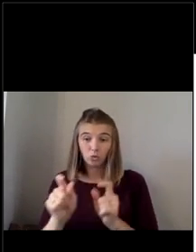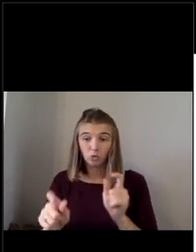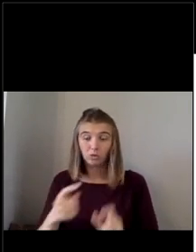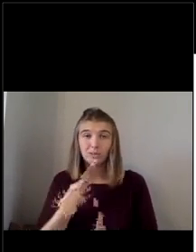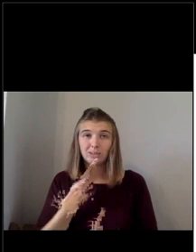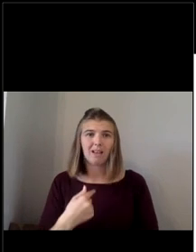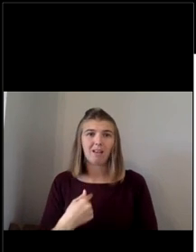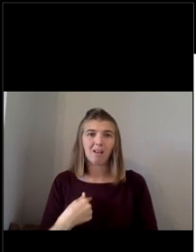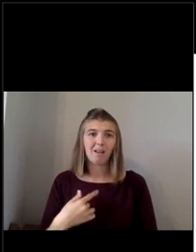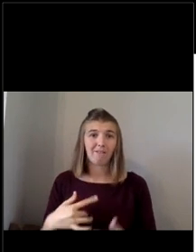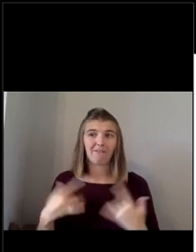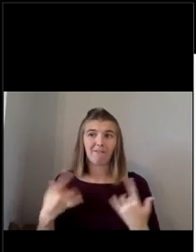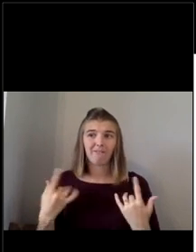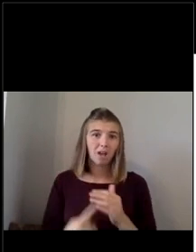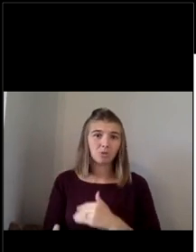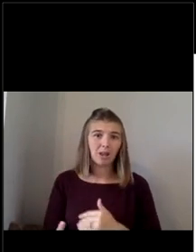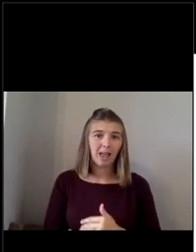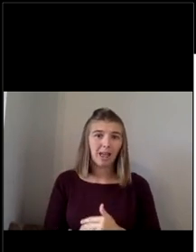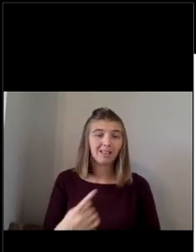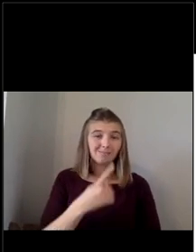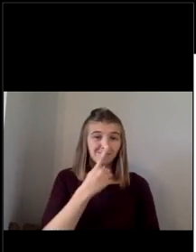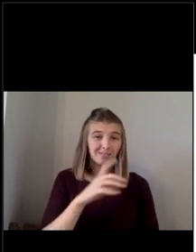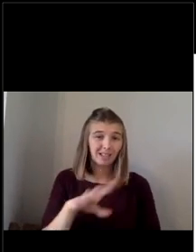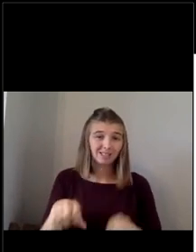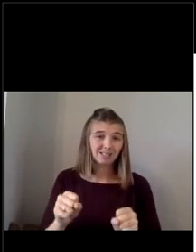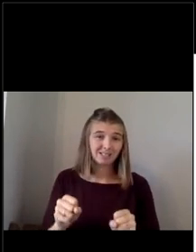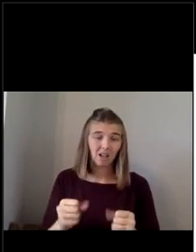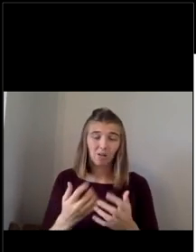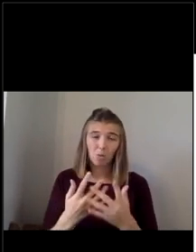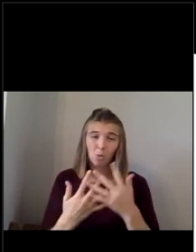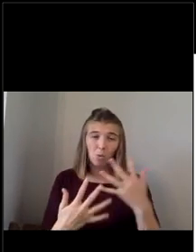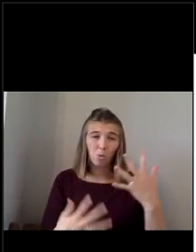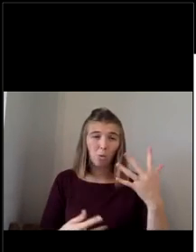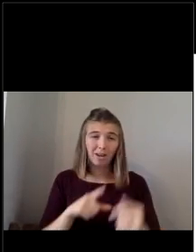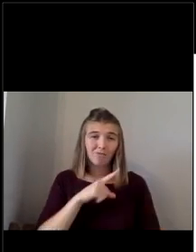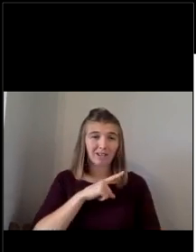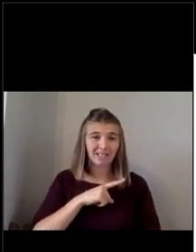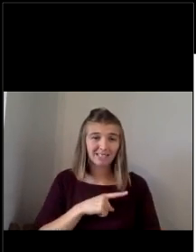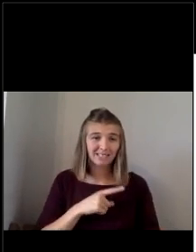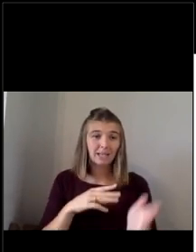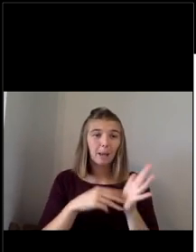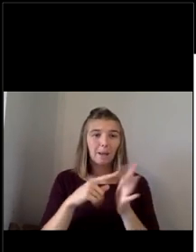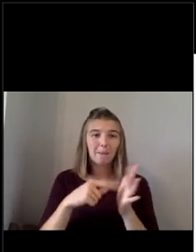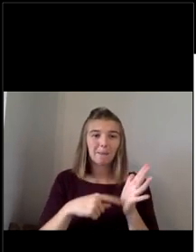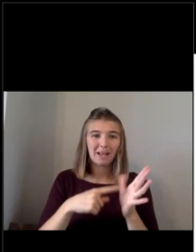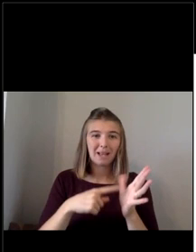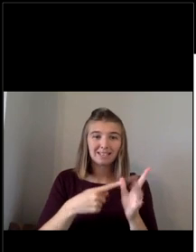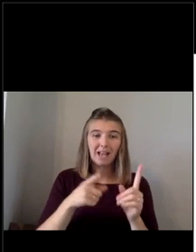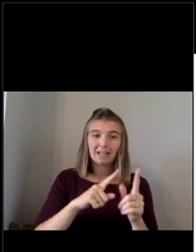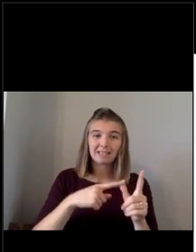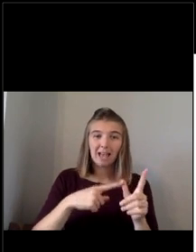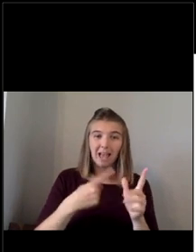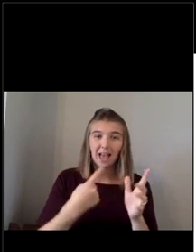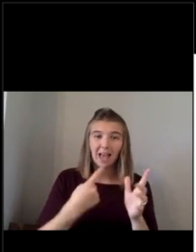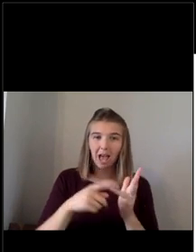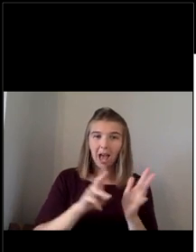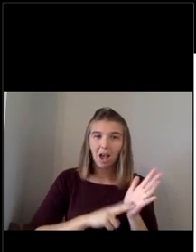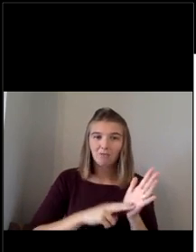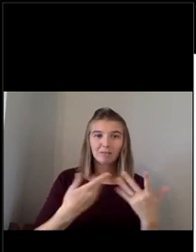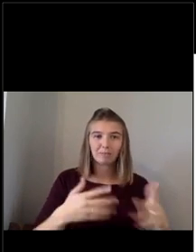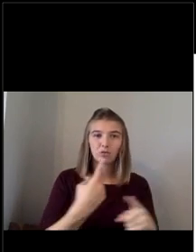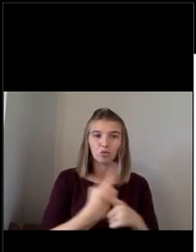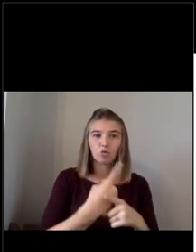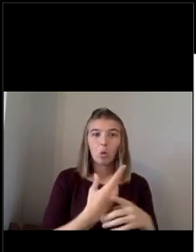Isolation can be triggered by many factors, right? Meta and Aaron have captured many of those key causes, and there are just a few that I want to touch